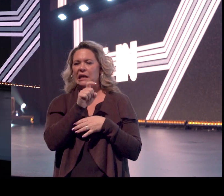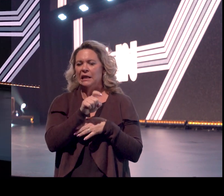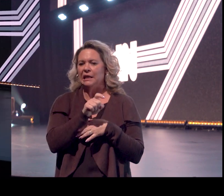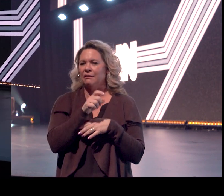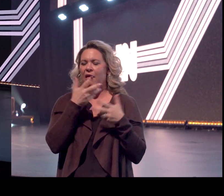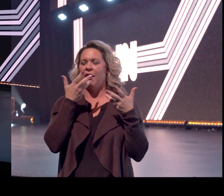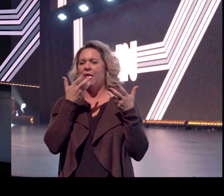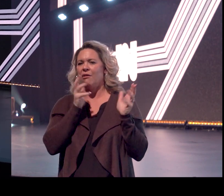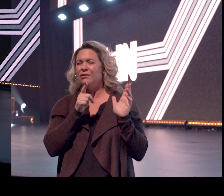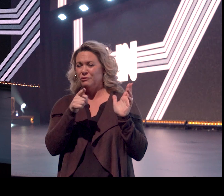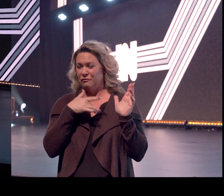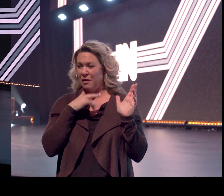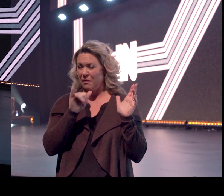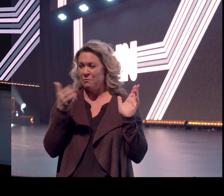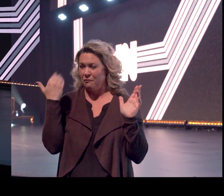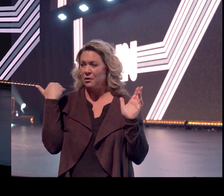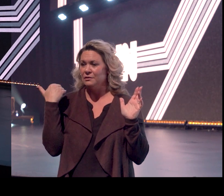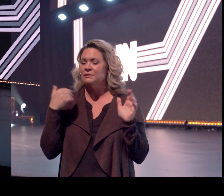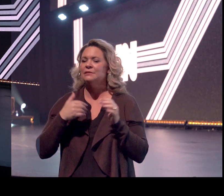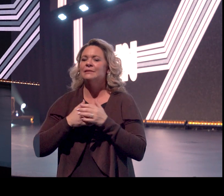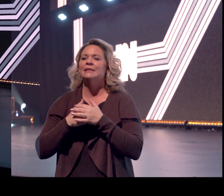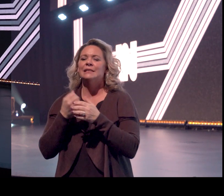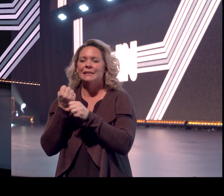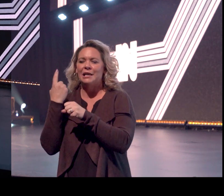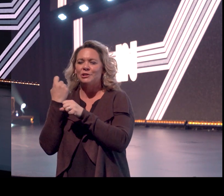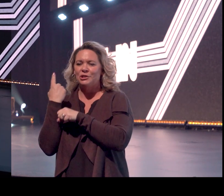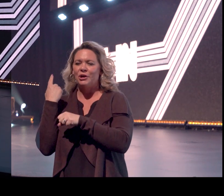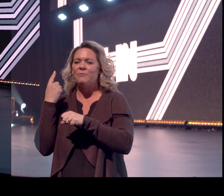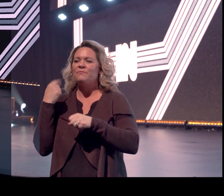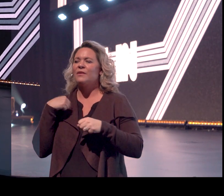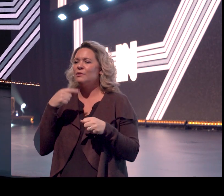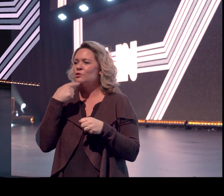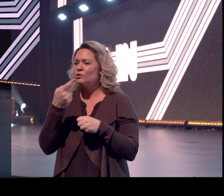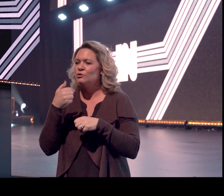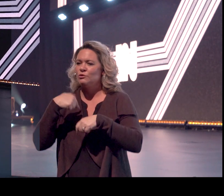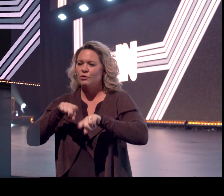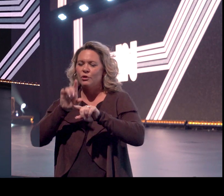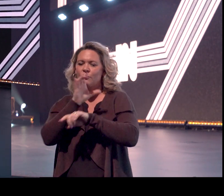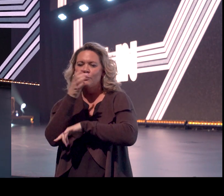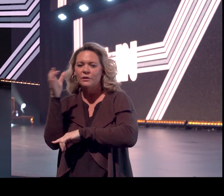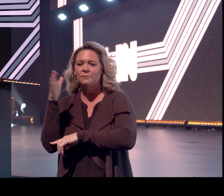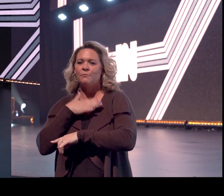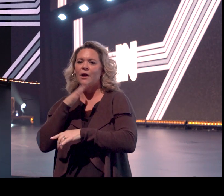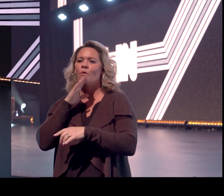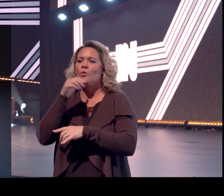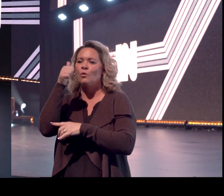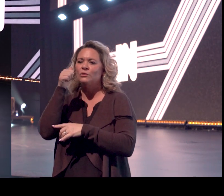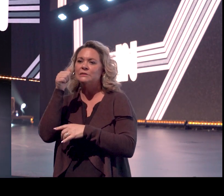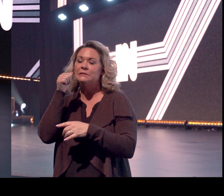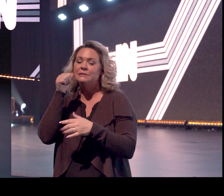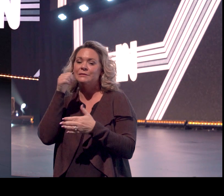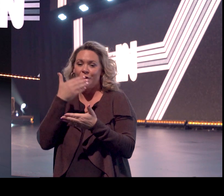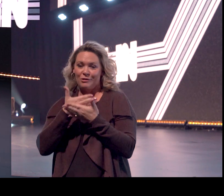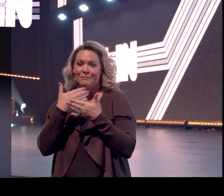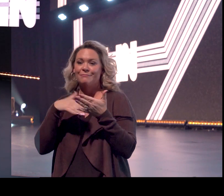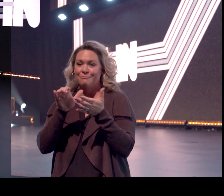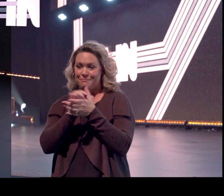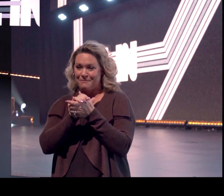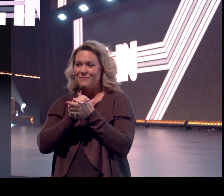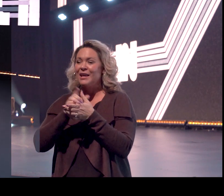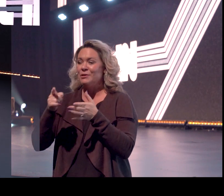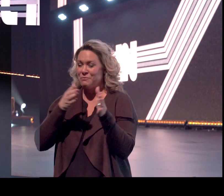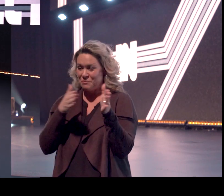Like you're not needed maybe at all. This happened to me last year. I told you over Christmas that my oldest daughter got